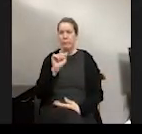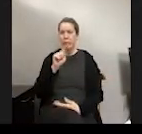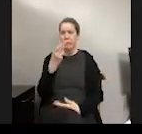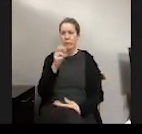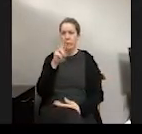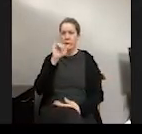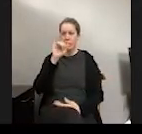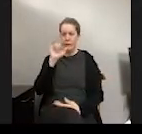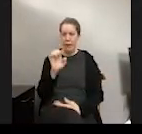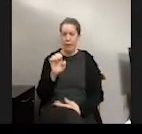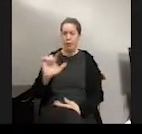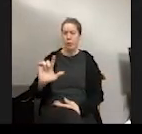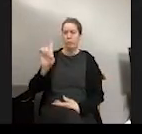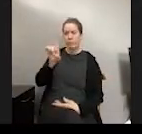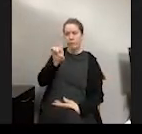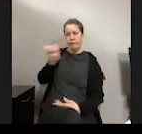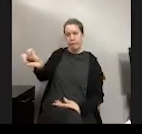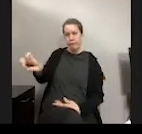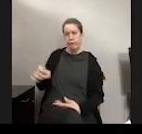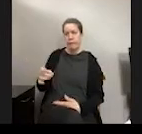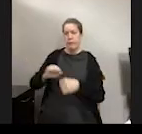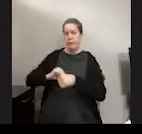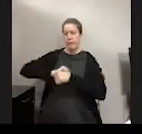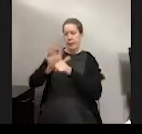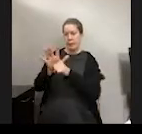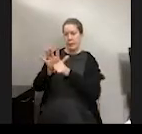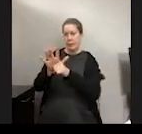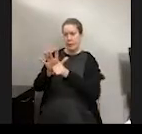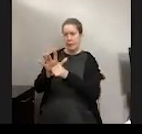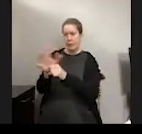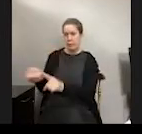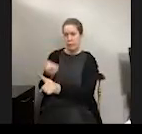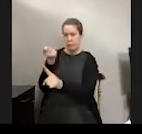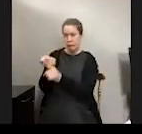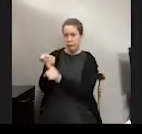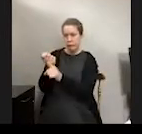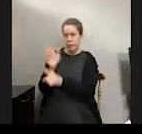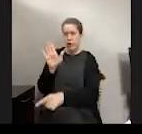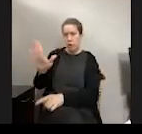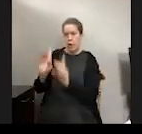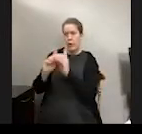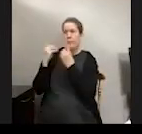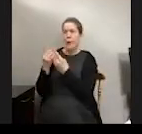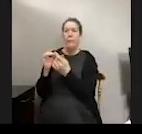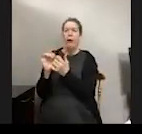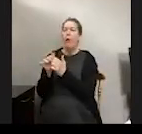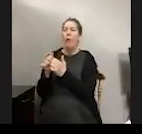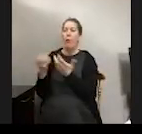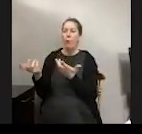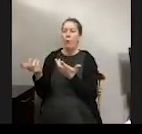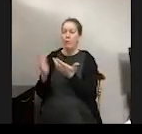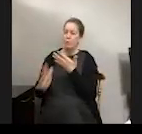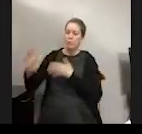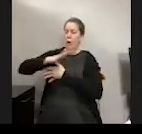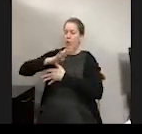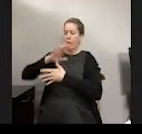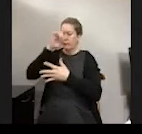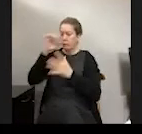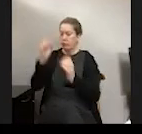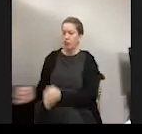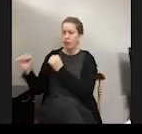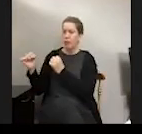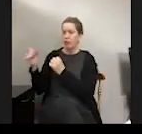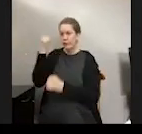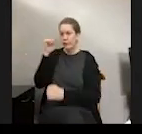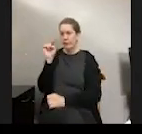to you and how the pandemic has affected your department, and what are some of the priorities and strategies for yourself moving